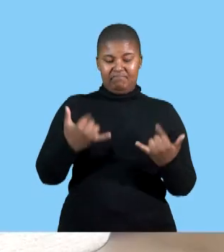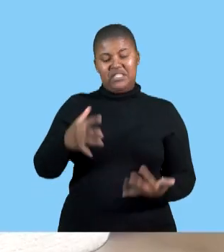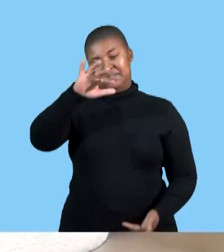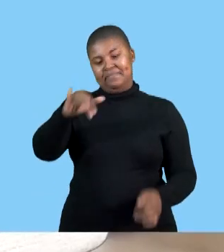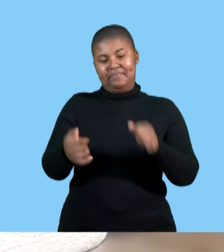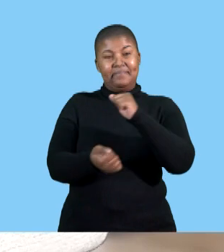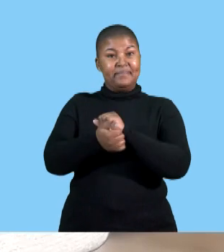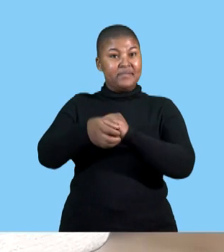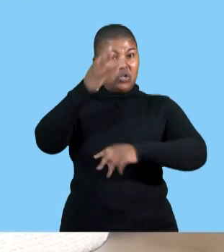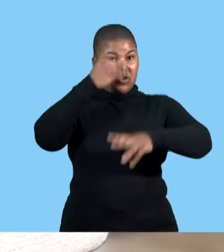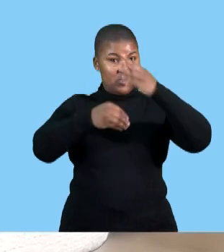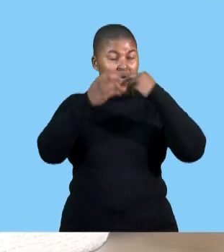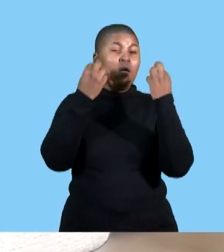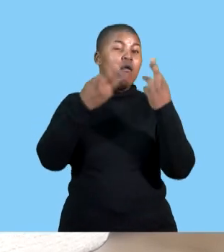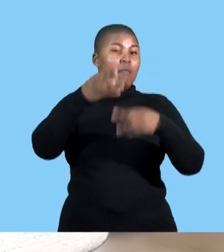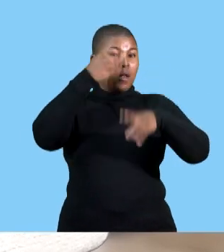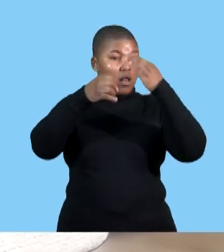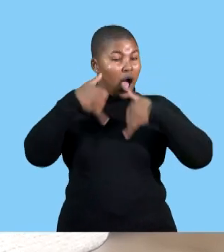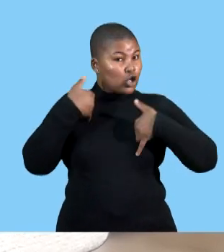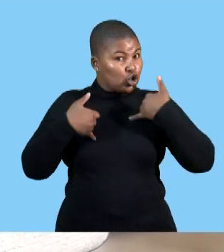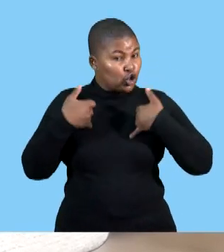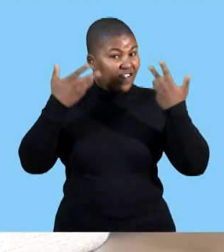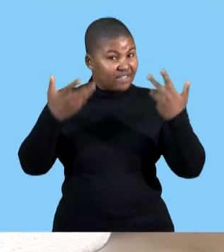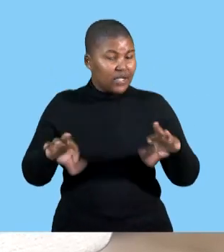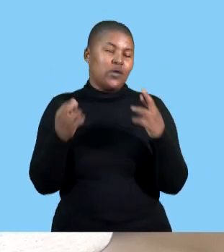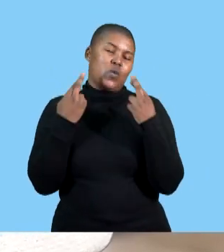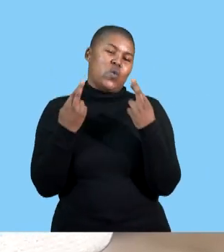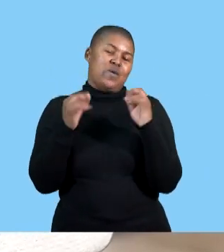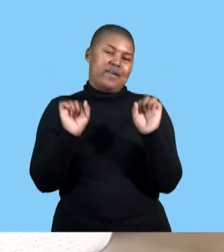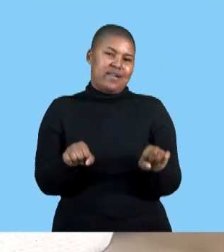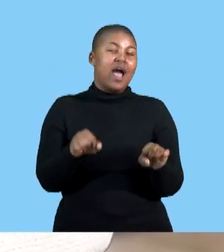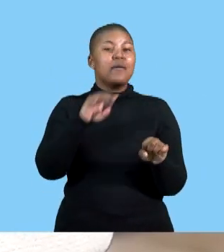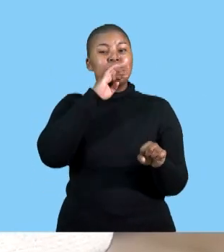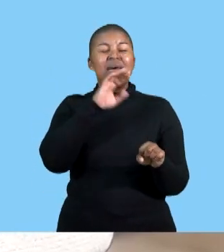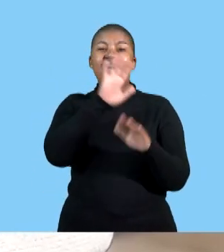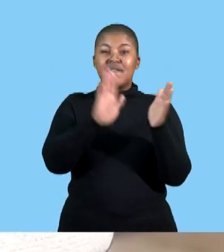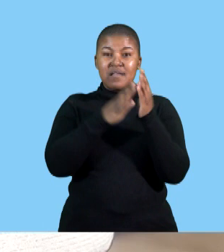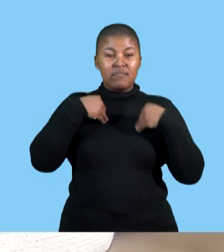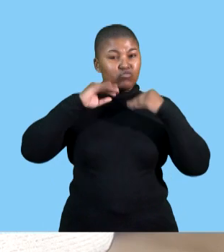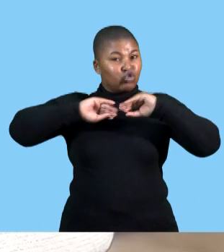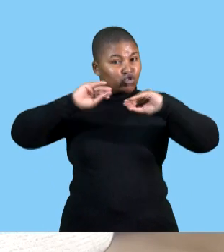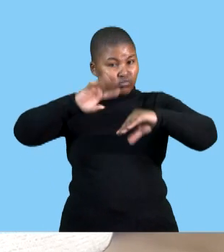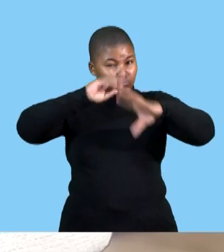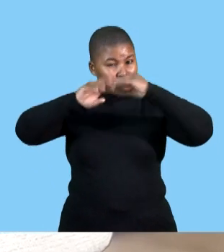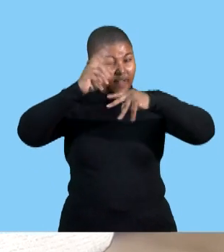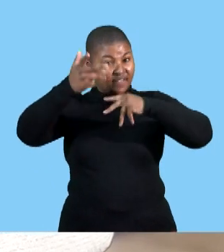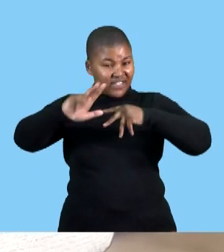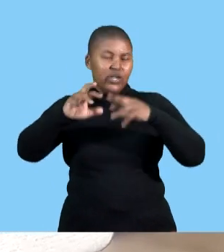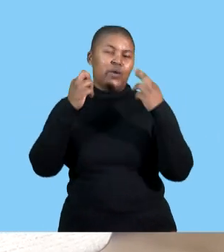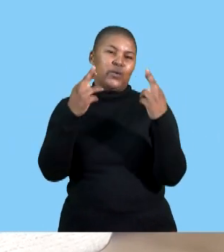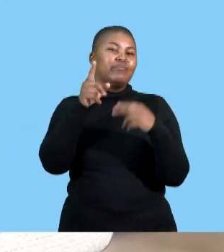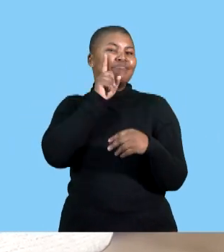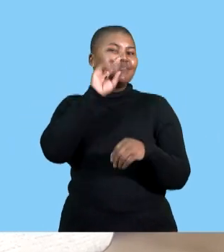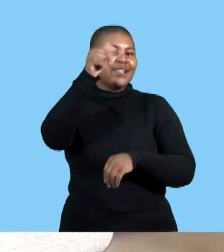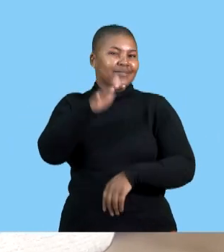end of our lesson. I hope you've learned. I hope you've enjoyed the lesson, and I hope you will implement everything that you've learned here. And I'll